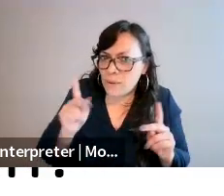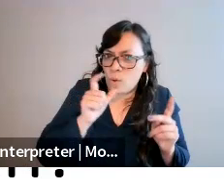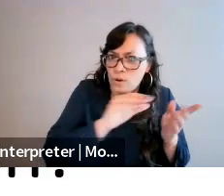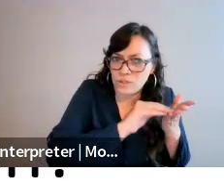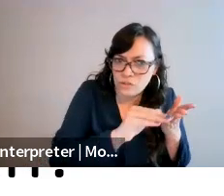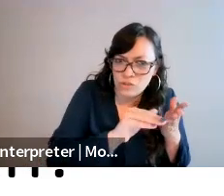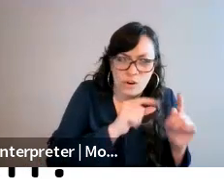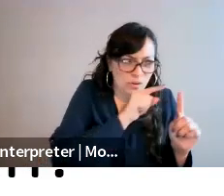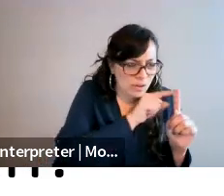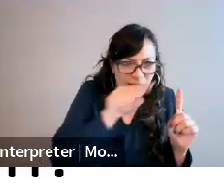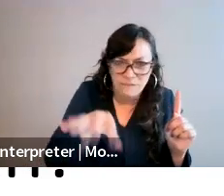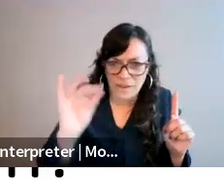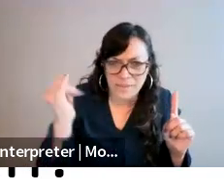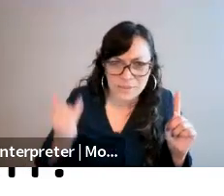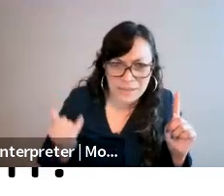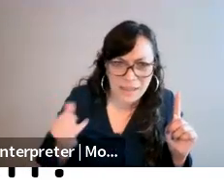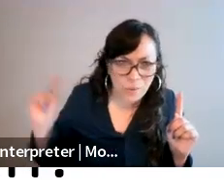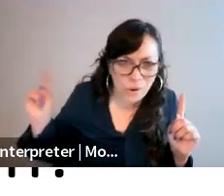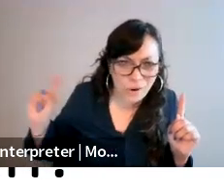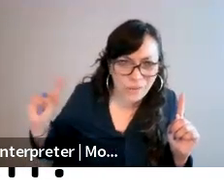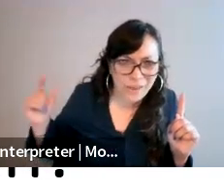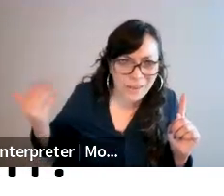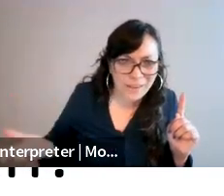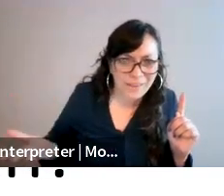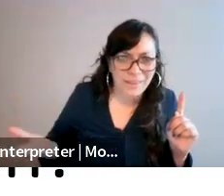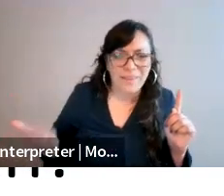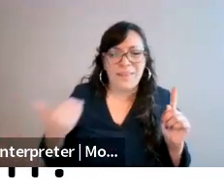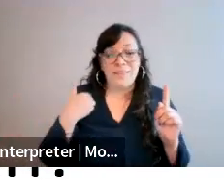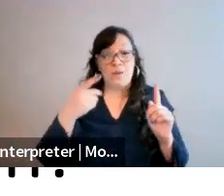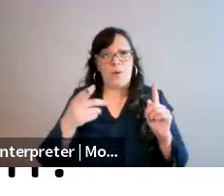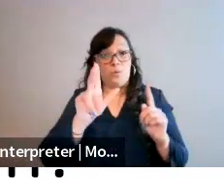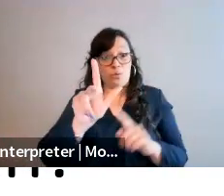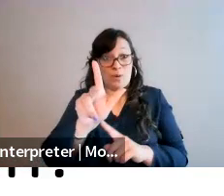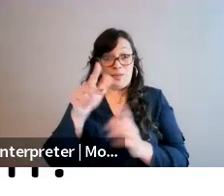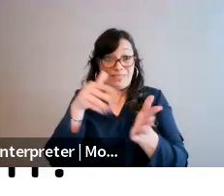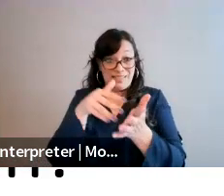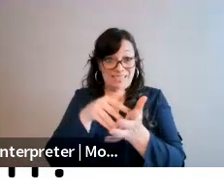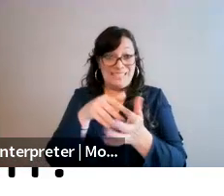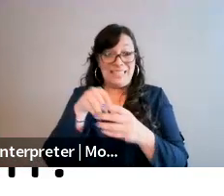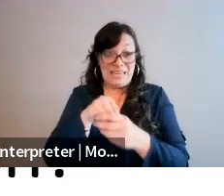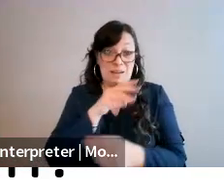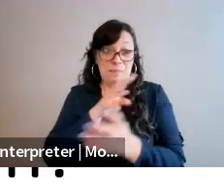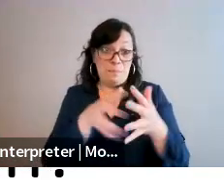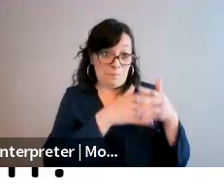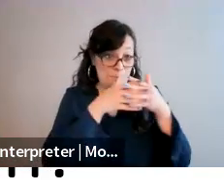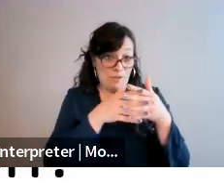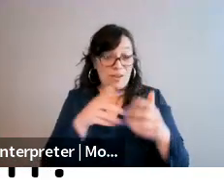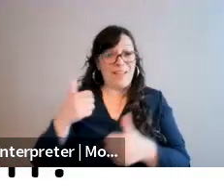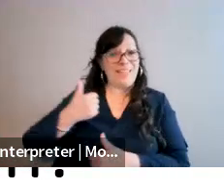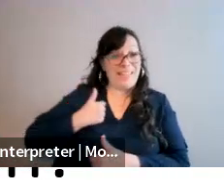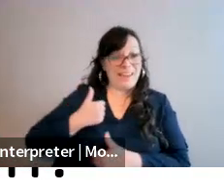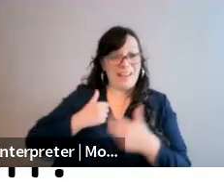discharged, find them today. Where are they? What are they doing? And so out of 23 studies in America, Canada, and other